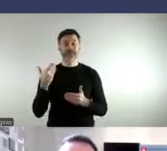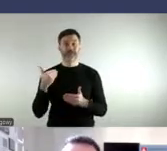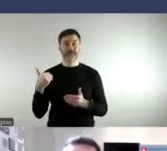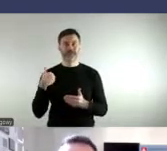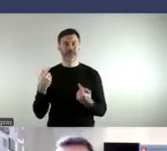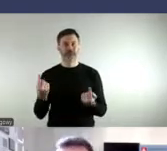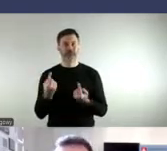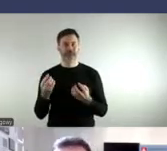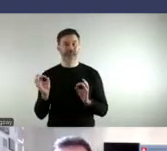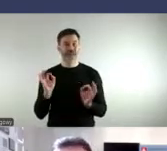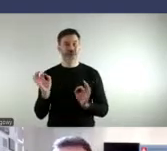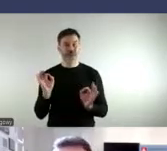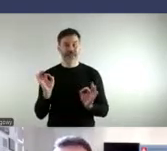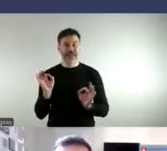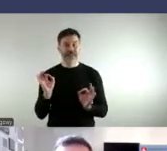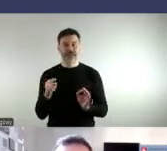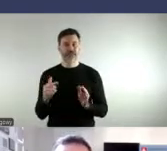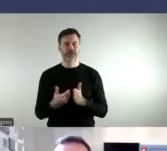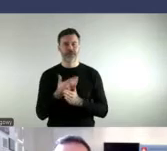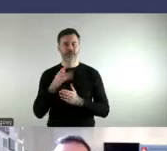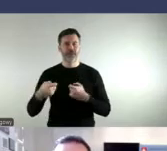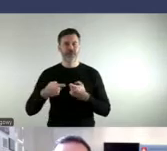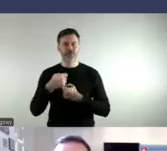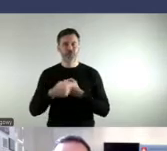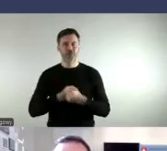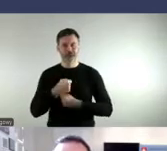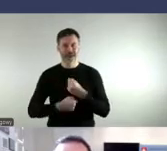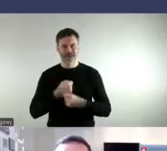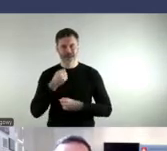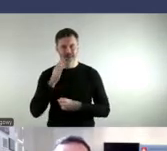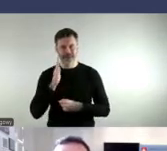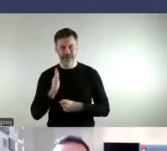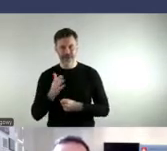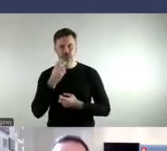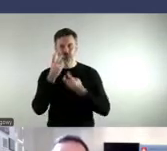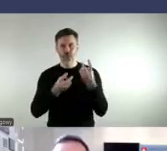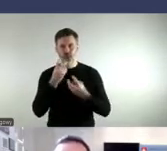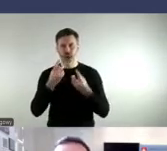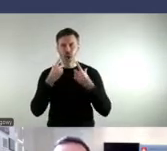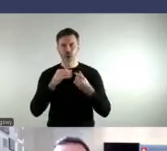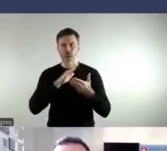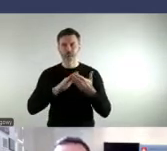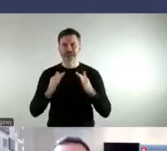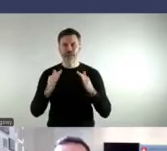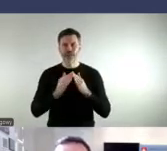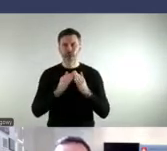just received a new piece of information that soon, yet again, we'll collaborate with regard to